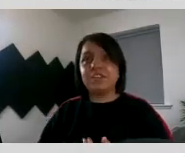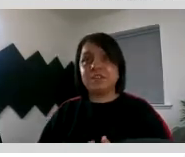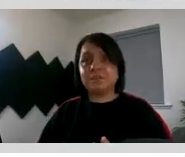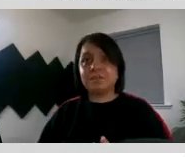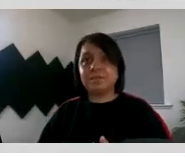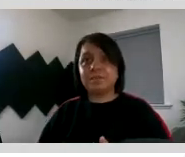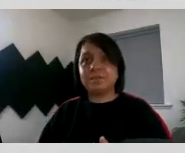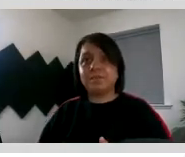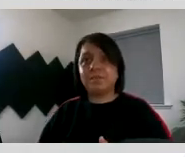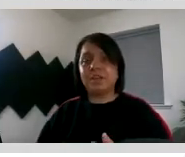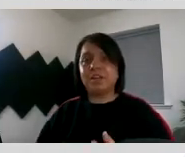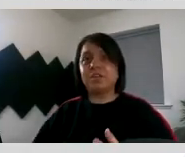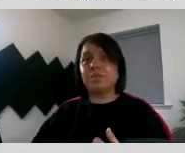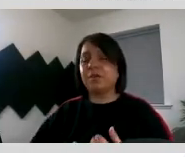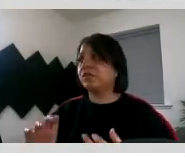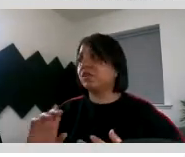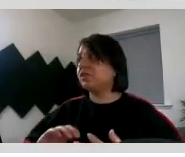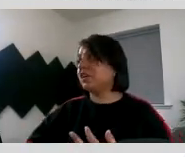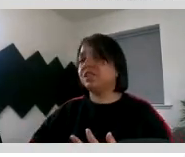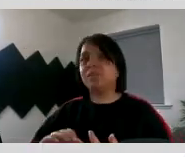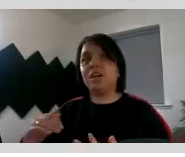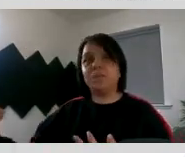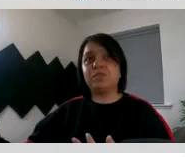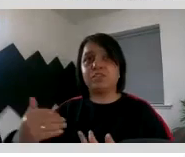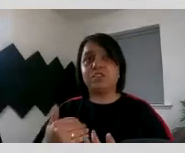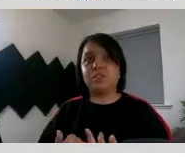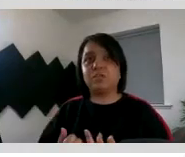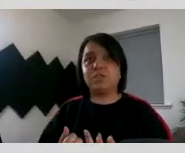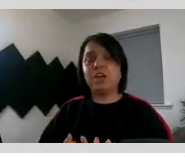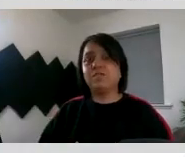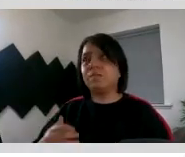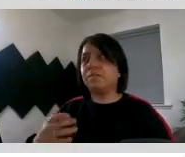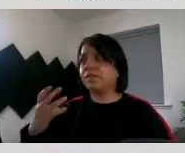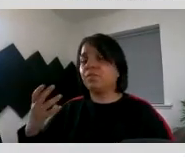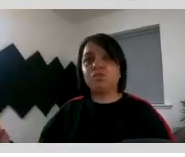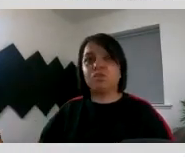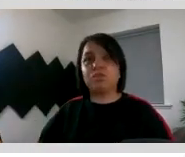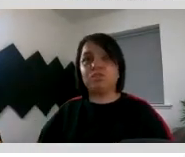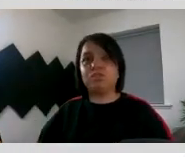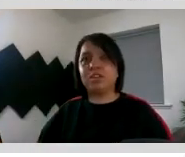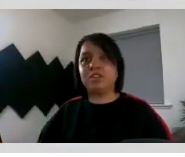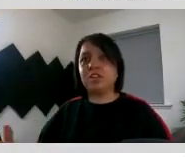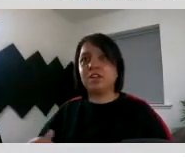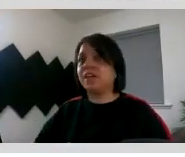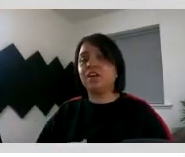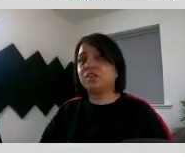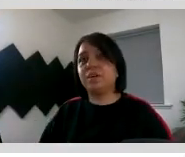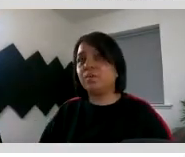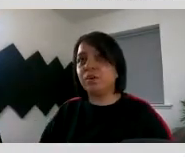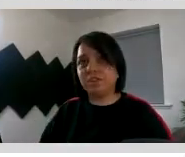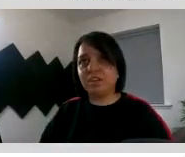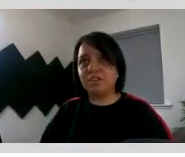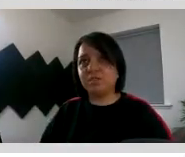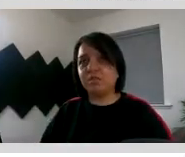refugees from, like, you know, people, you know, like you're seeing a lot of people cross the channel from war-torn countries. They can't speak a